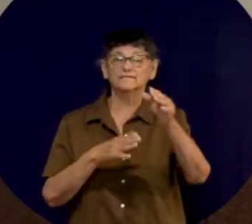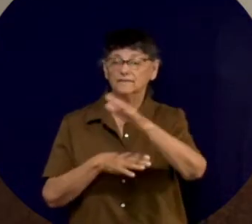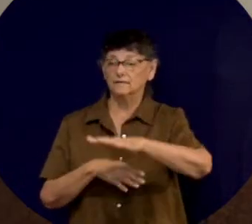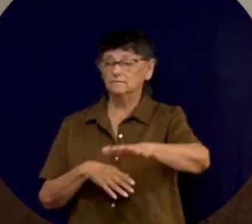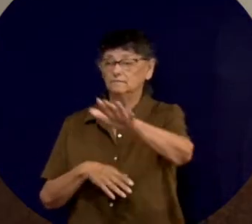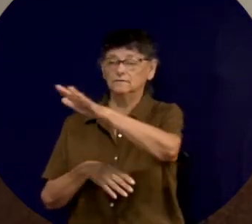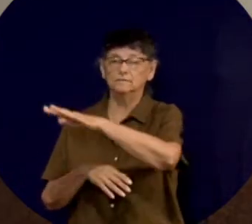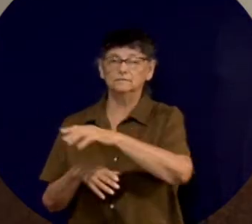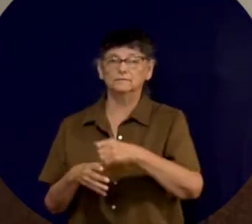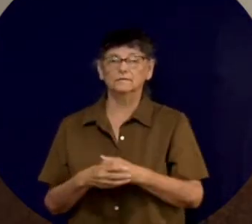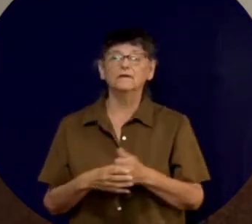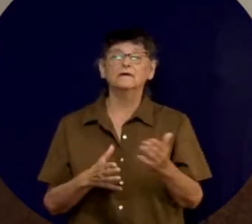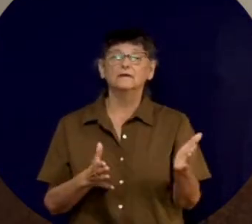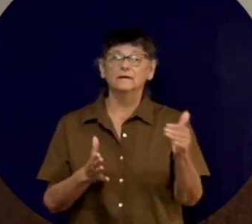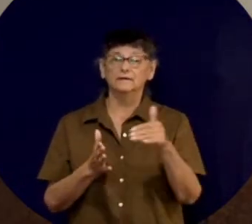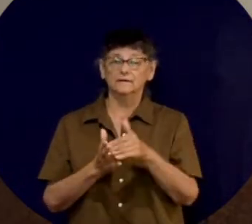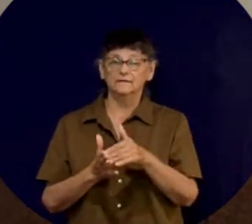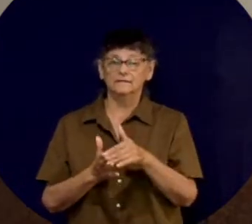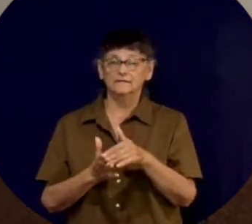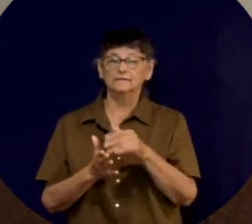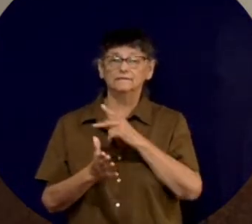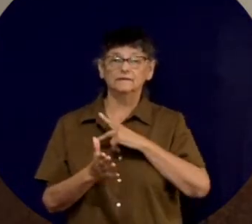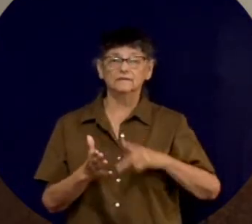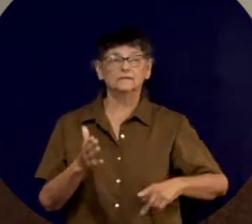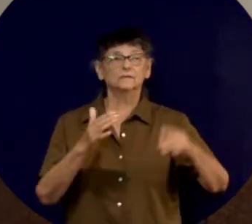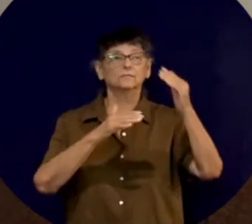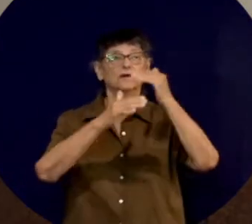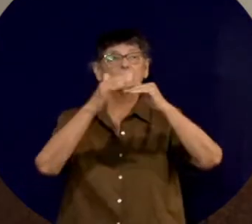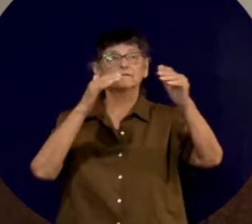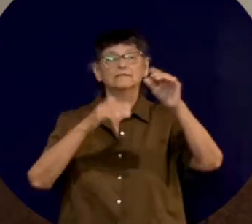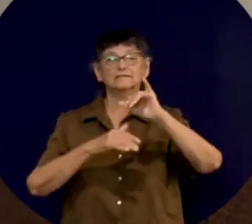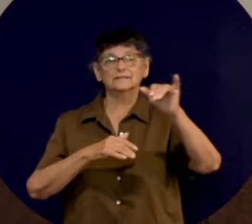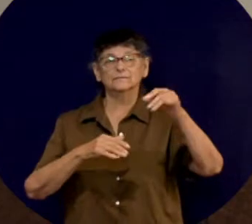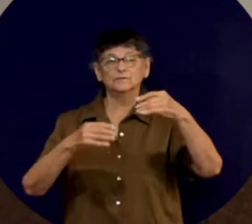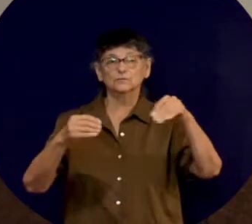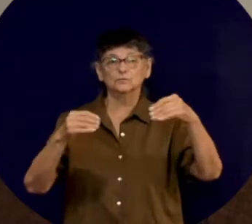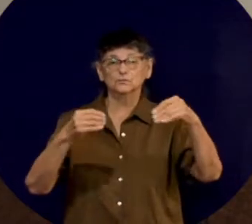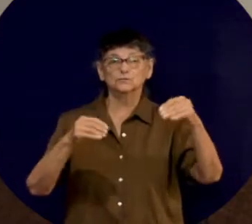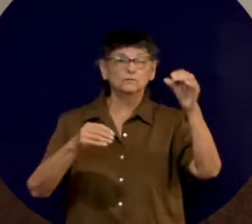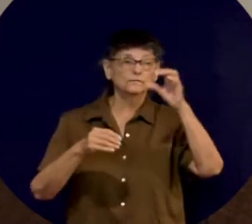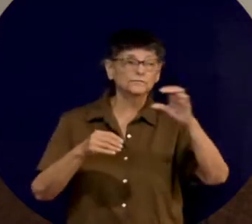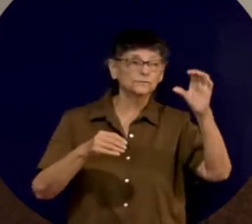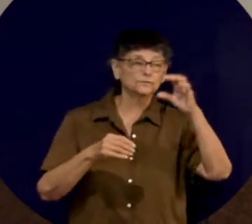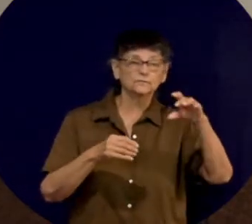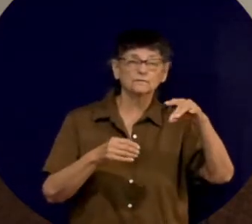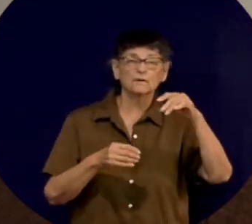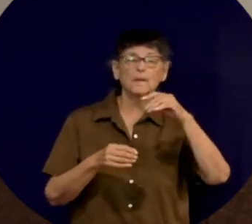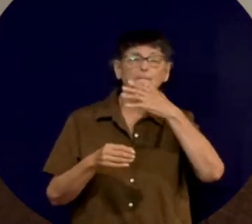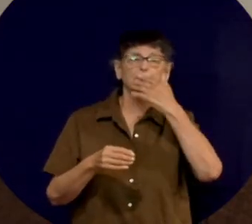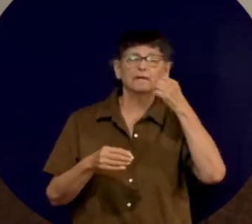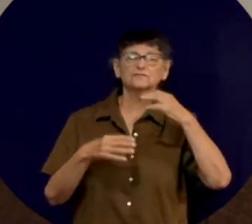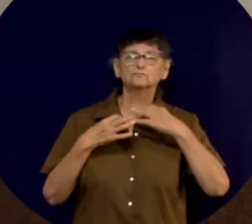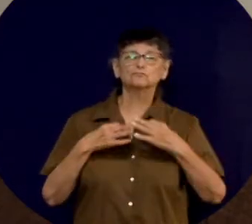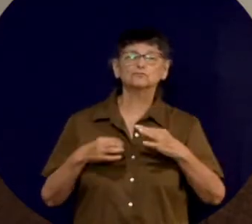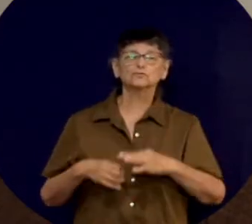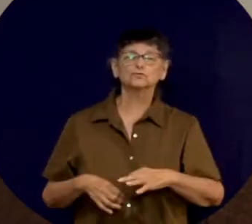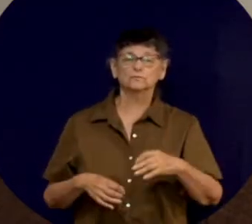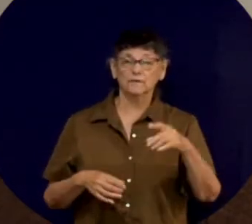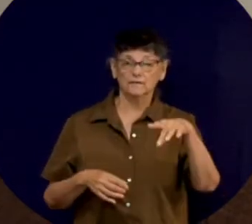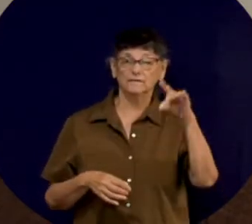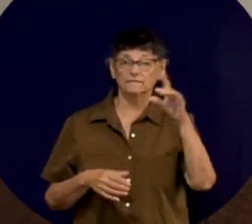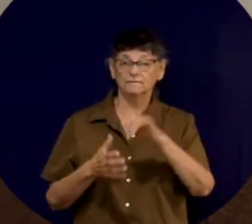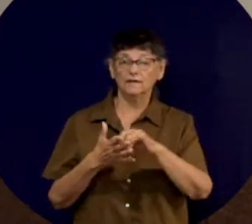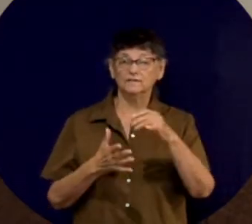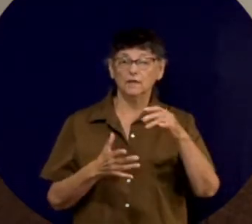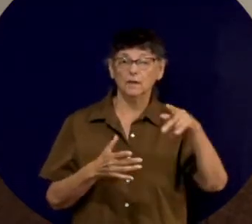field. Again, the kingdom of heaven is like a merchant searching for fine pearls. When he